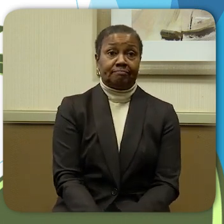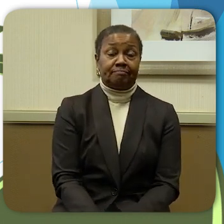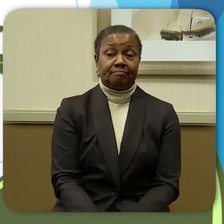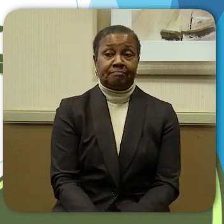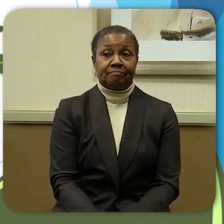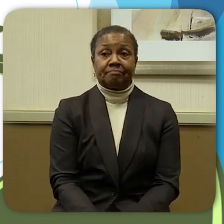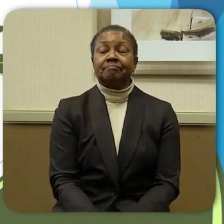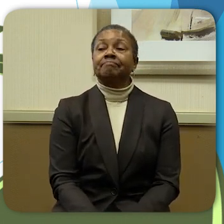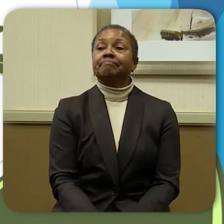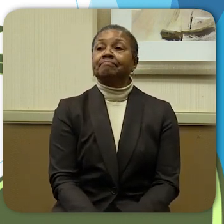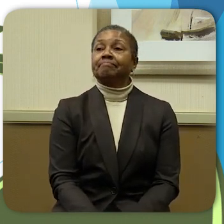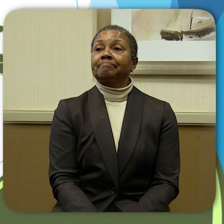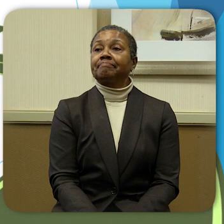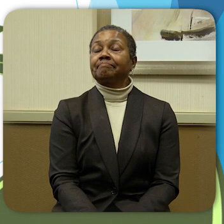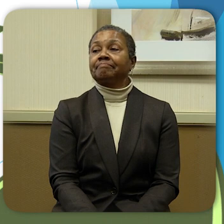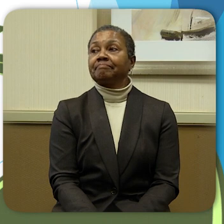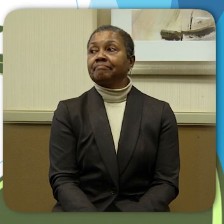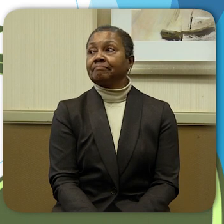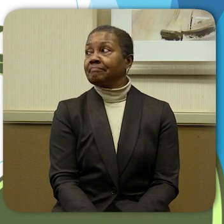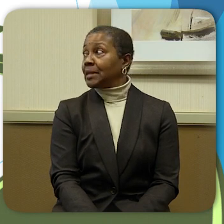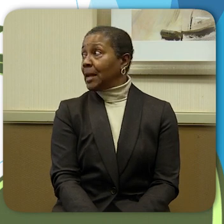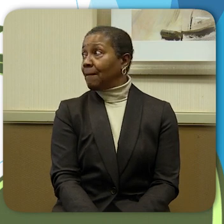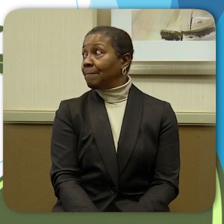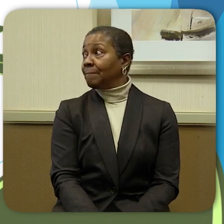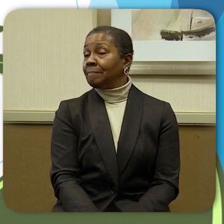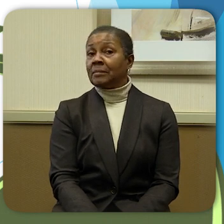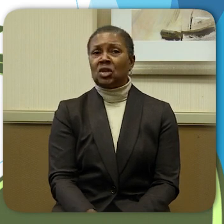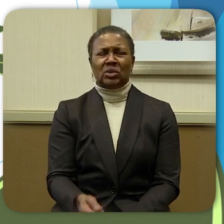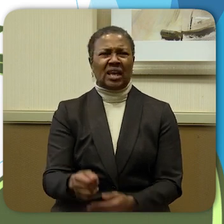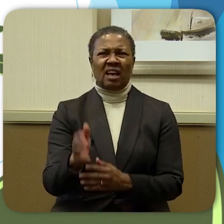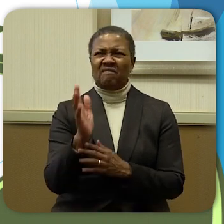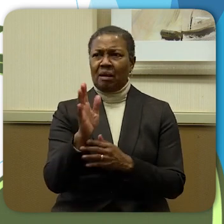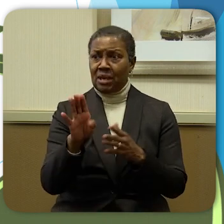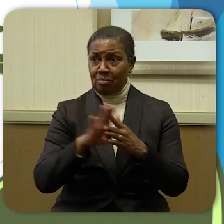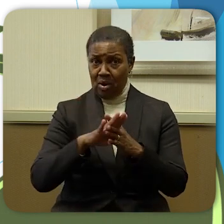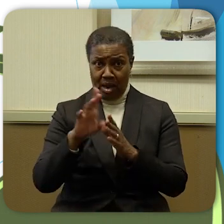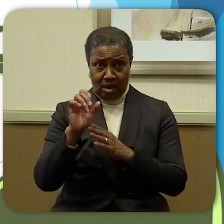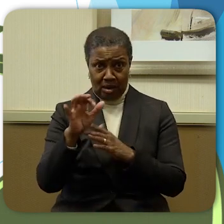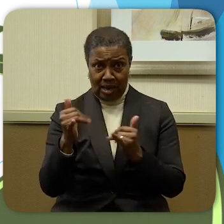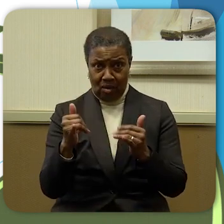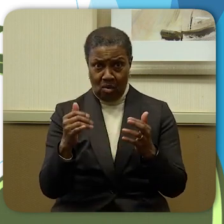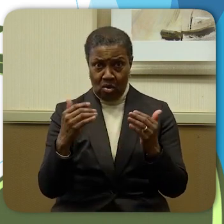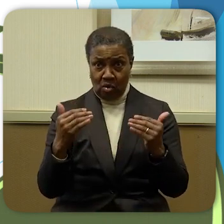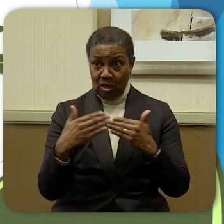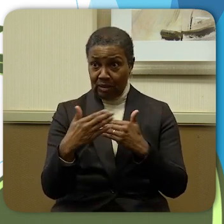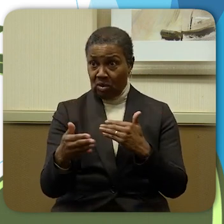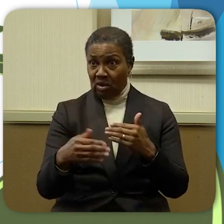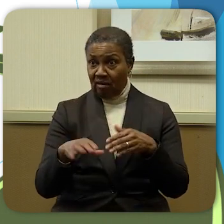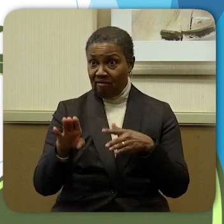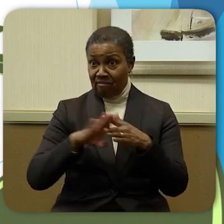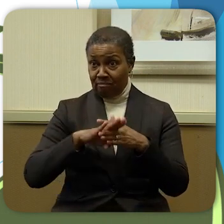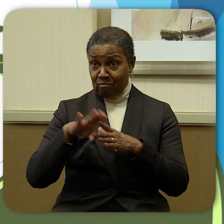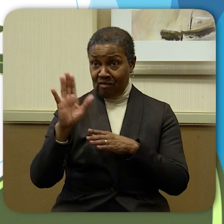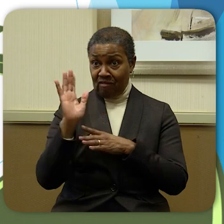All right. So, do you want to take like a 5-minute break, or are you ready to keep going?